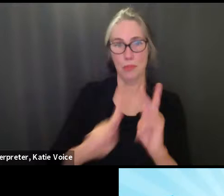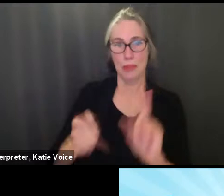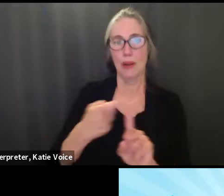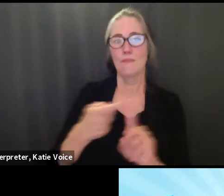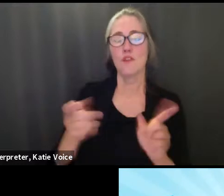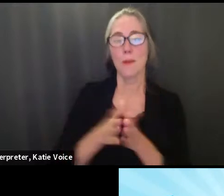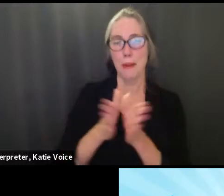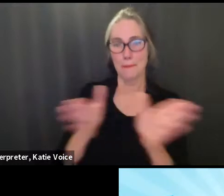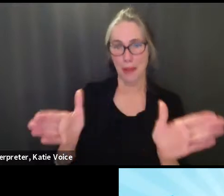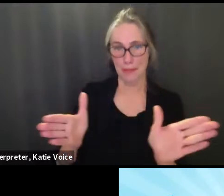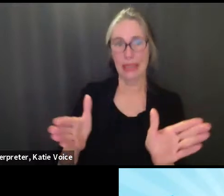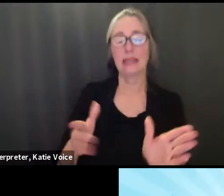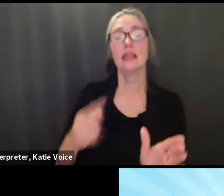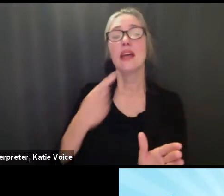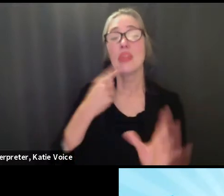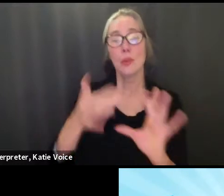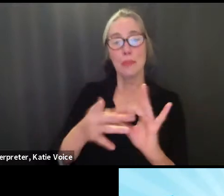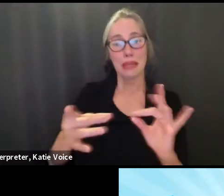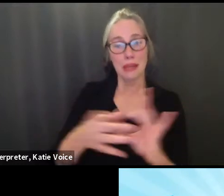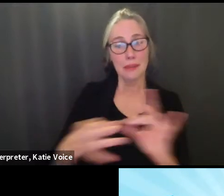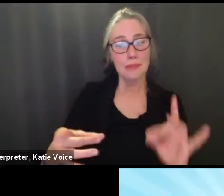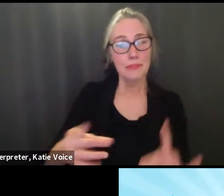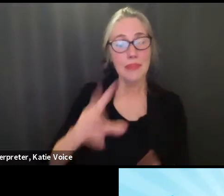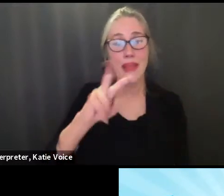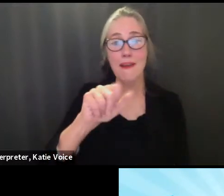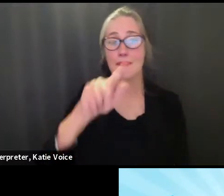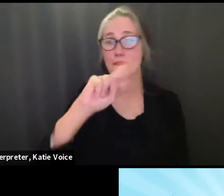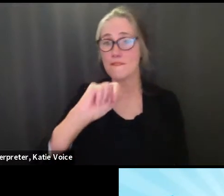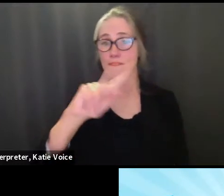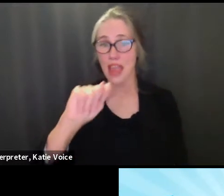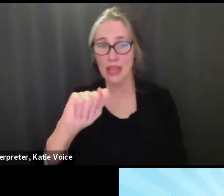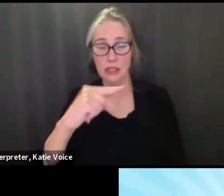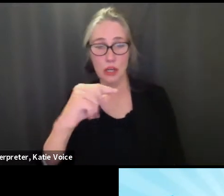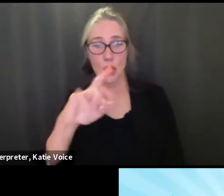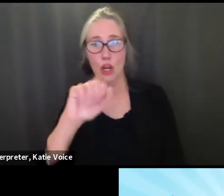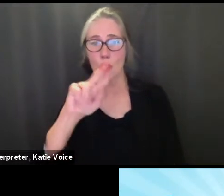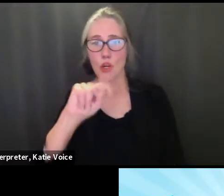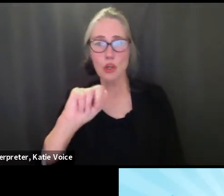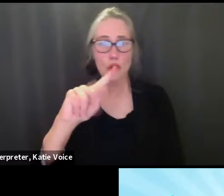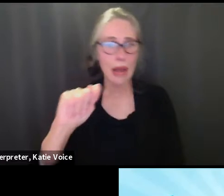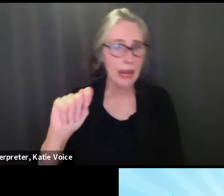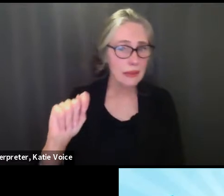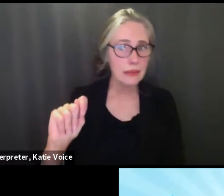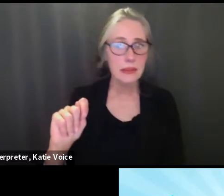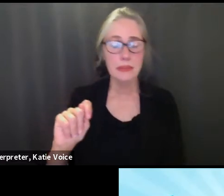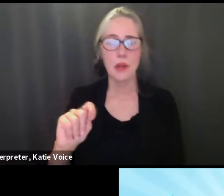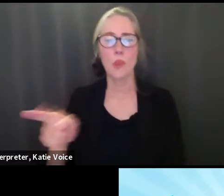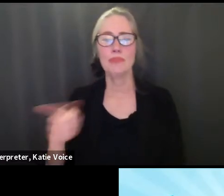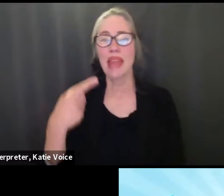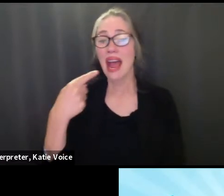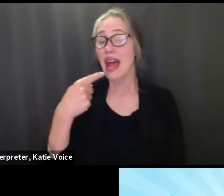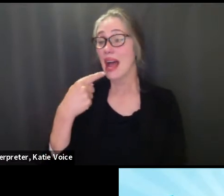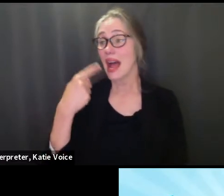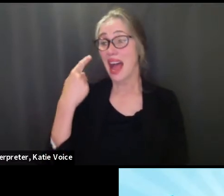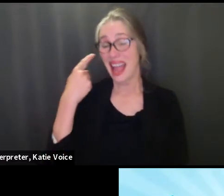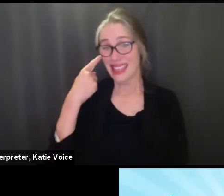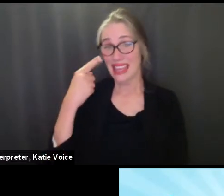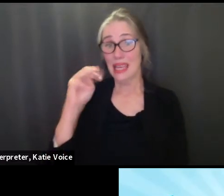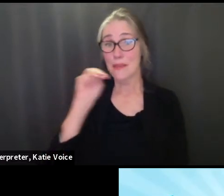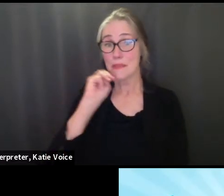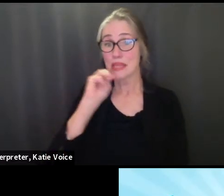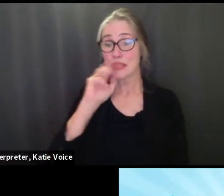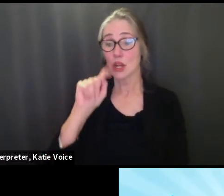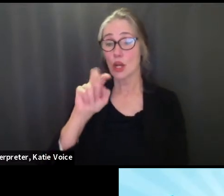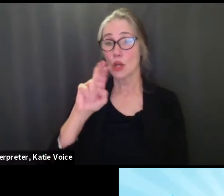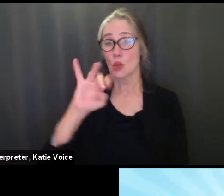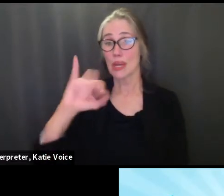Beth Grant and Ana Marie. Ms. Trujillo, if I could just mention that we did set a maximum time of